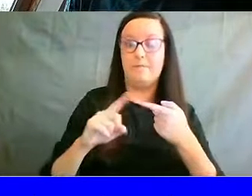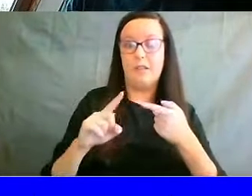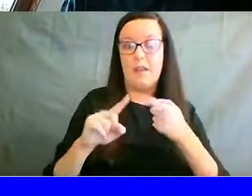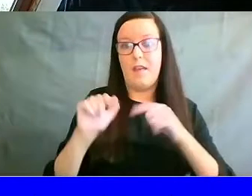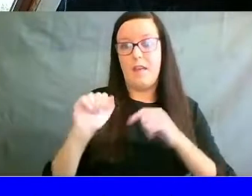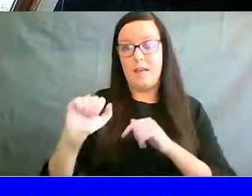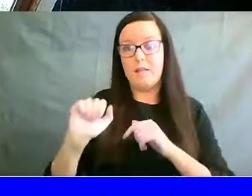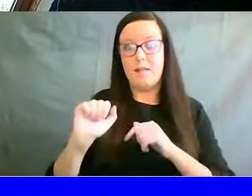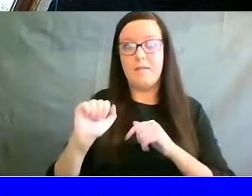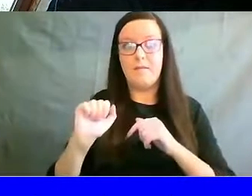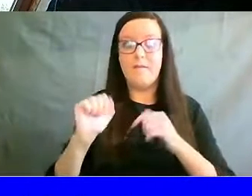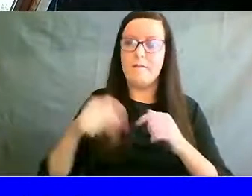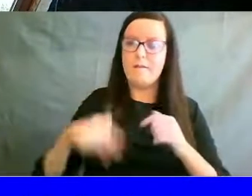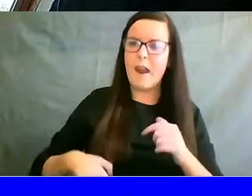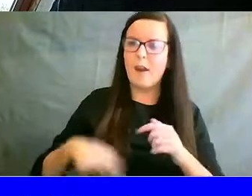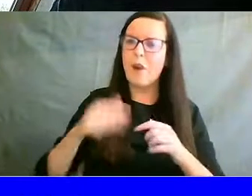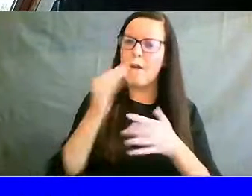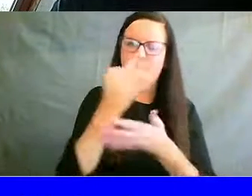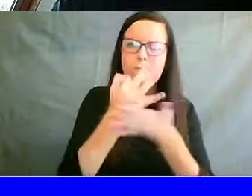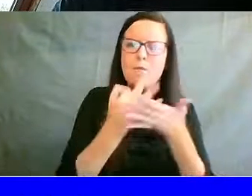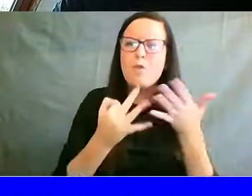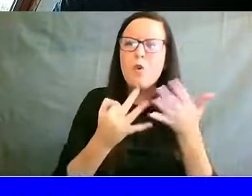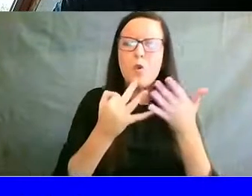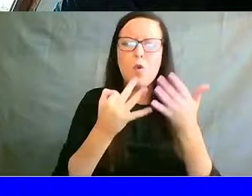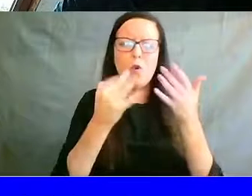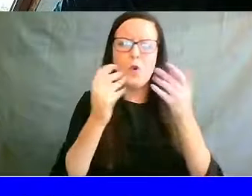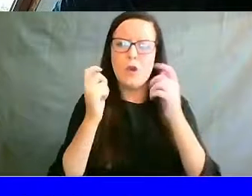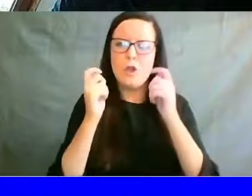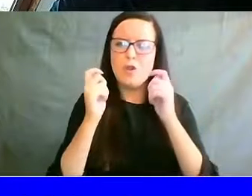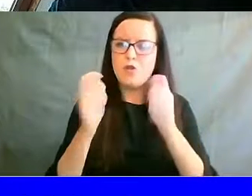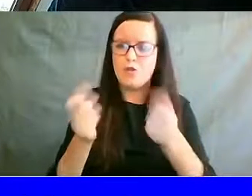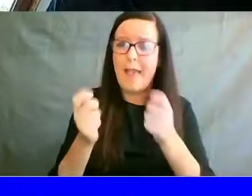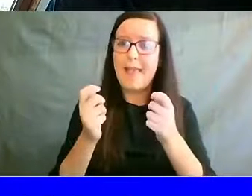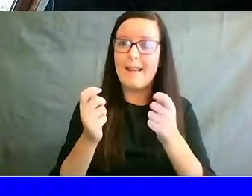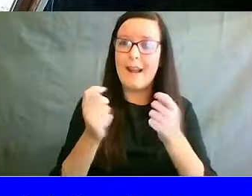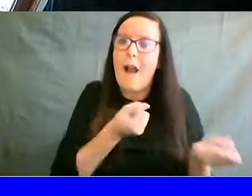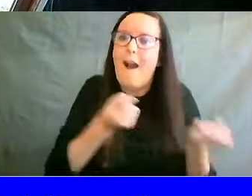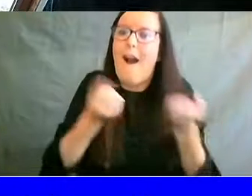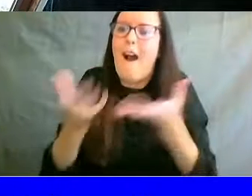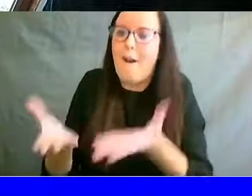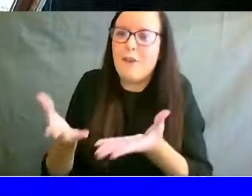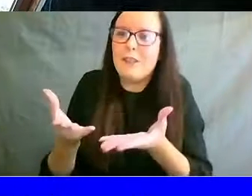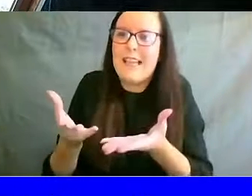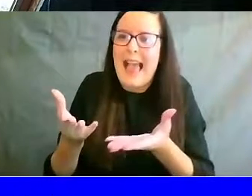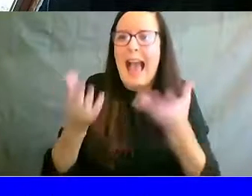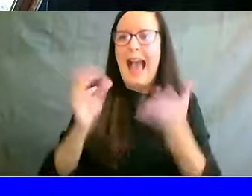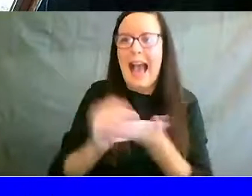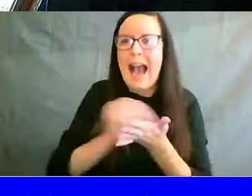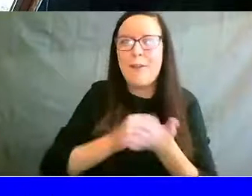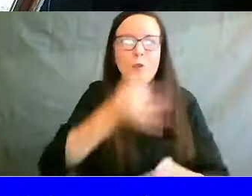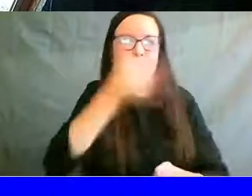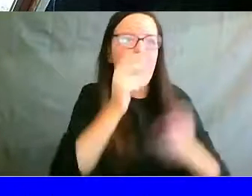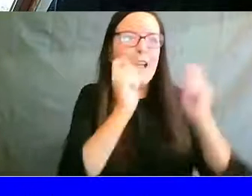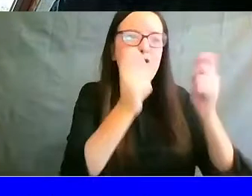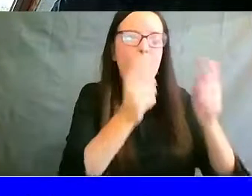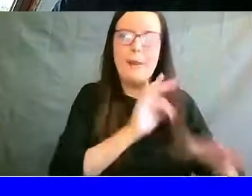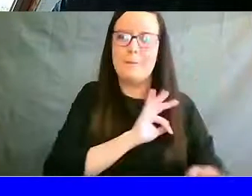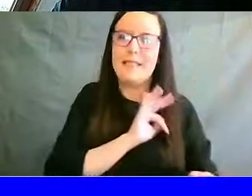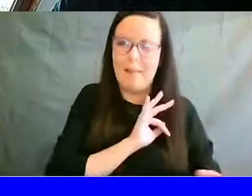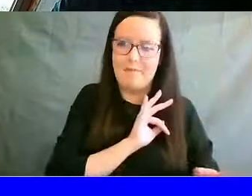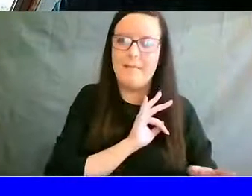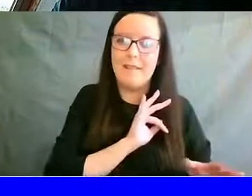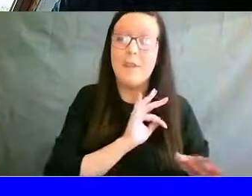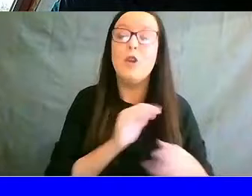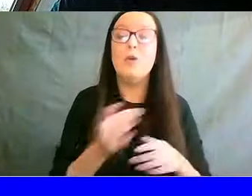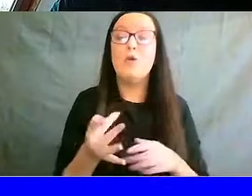very hit and miss. There are very, very few who get training, and they generally have to do that off their own back. So if we can move to the slide of benefits of participation,